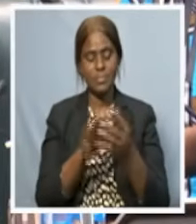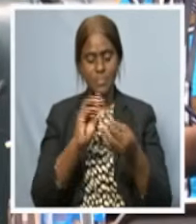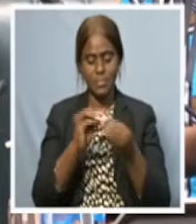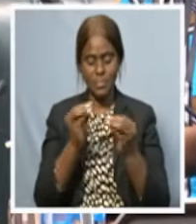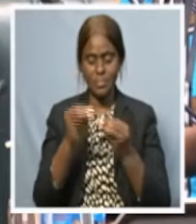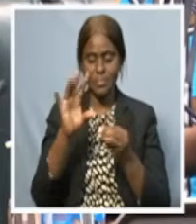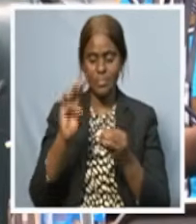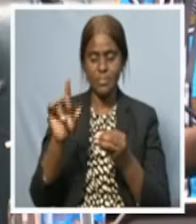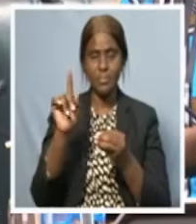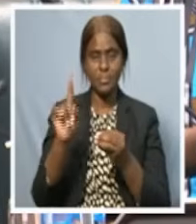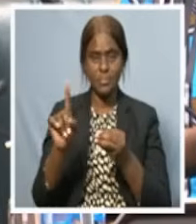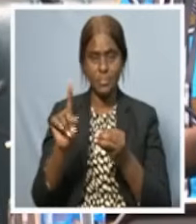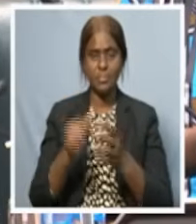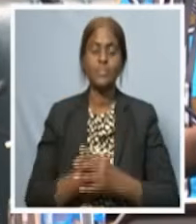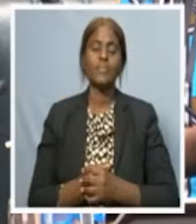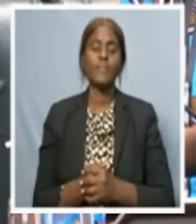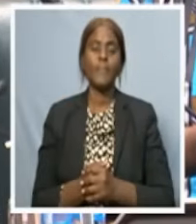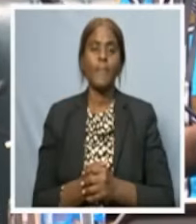Number 71,